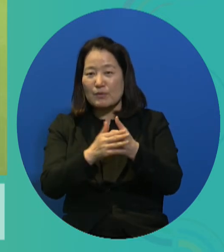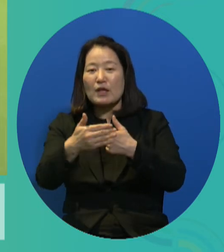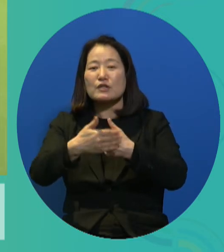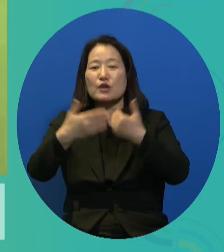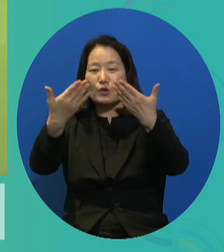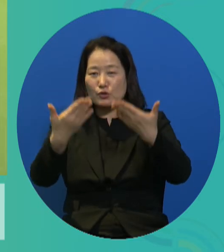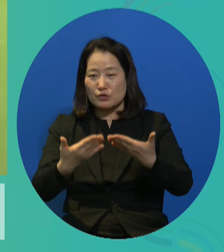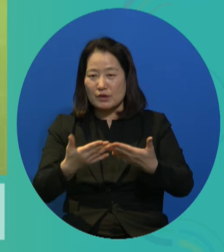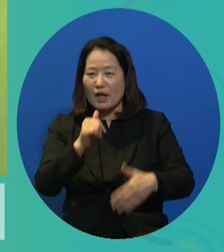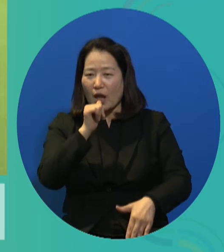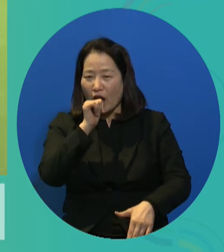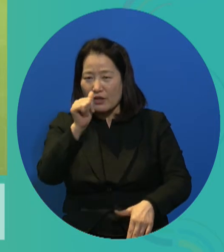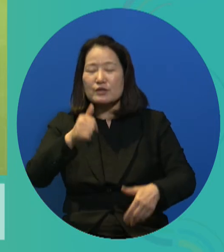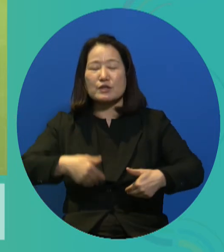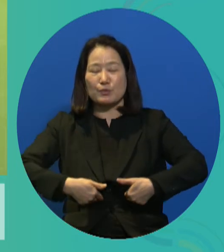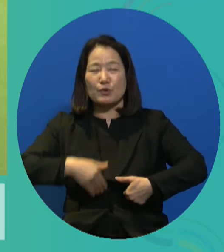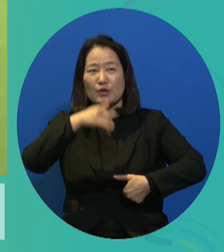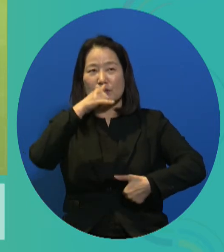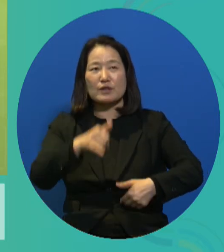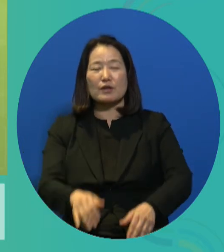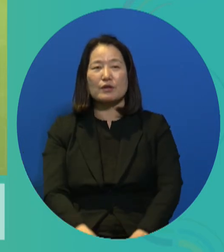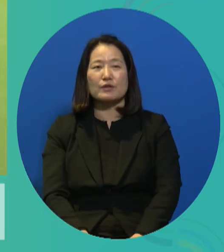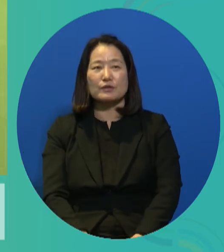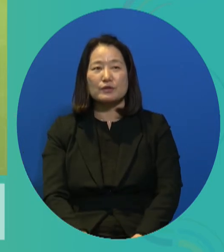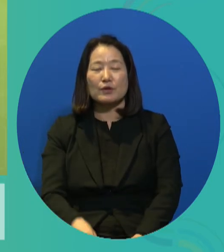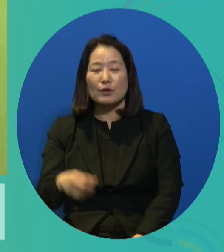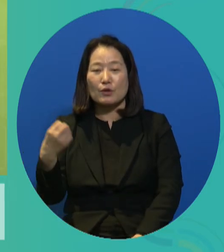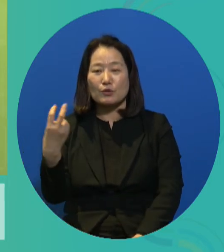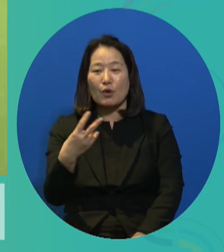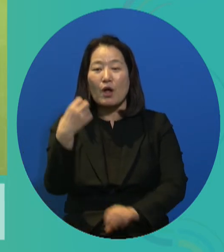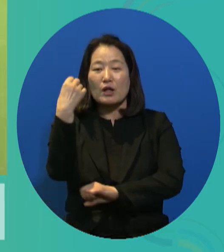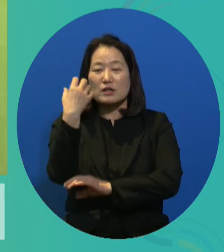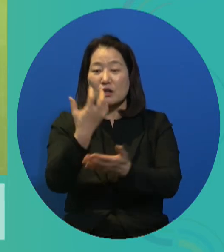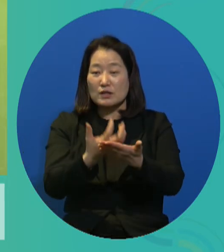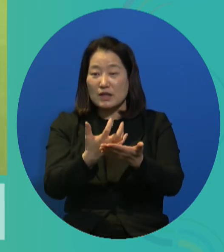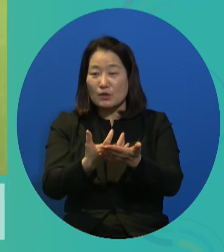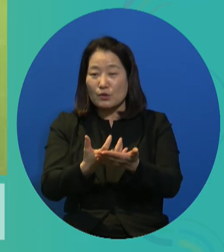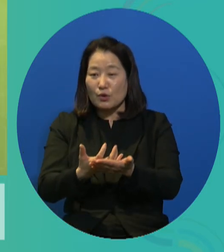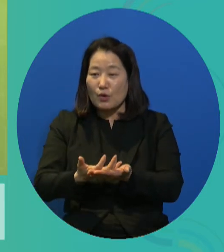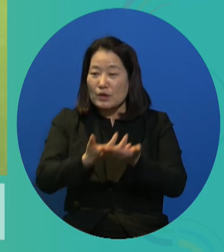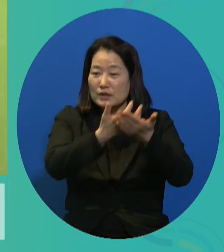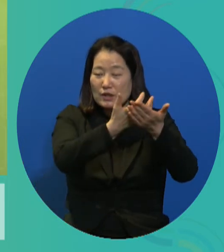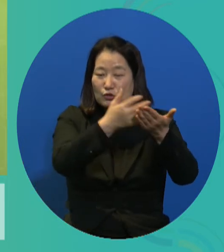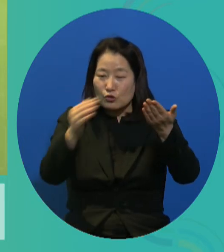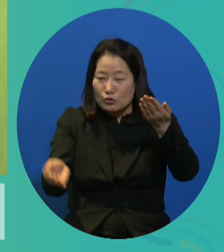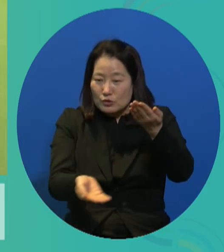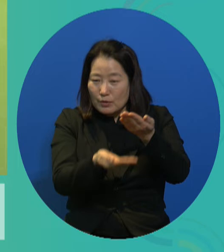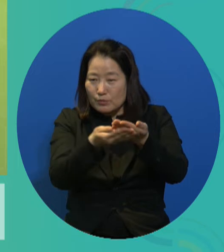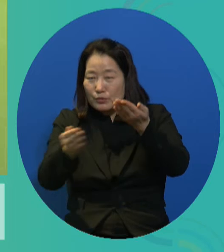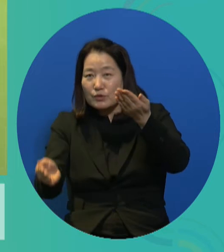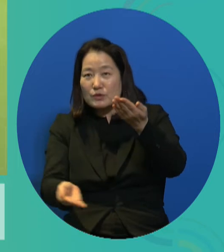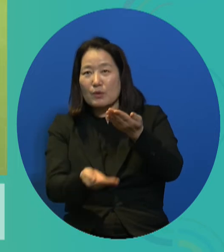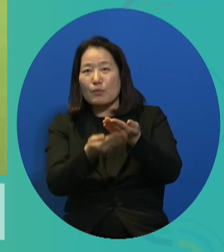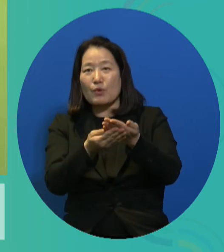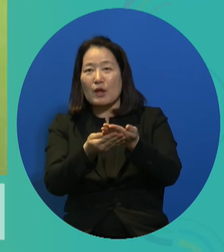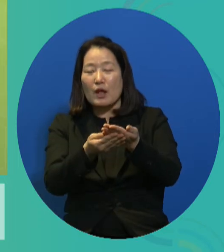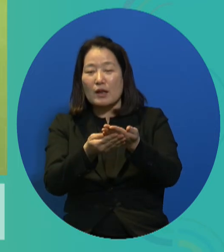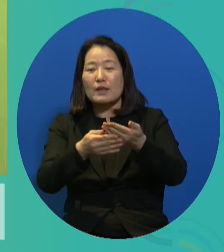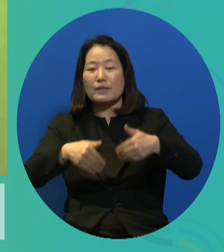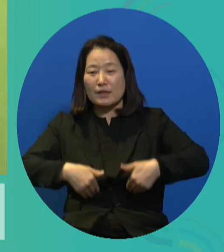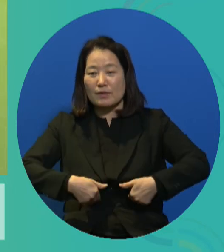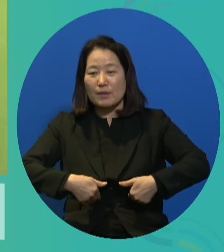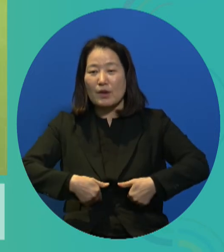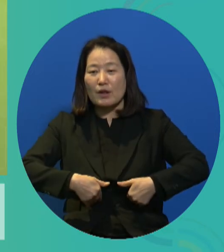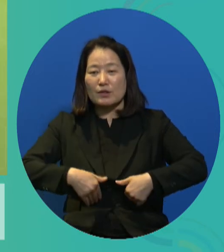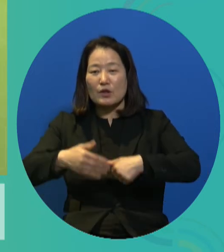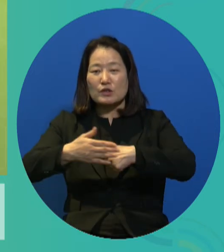of all these reasons and more, they need to receive support on writing the actual petitions and the communications. There needs to also